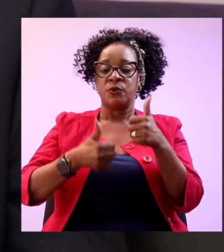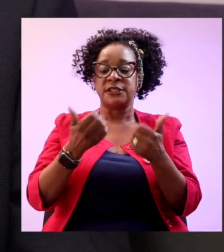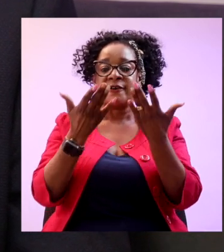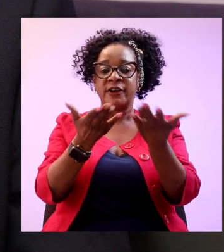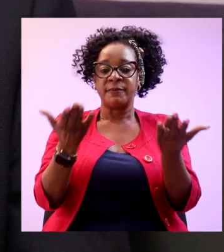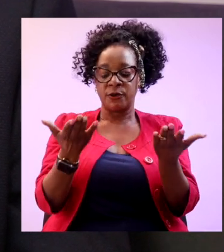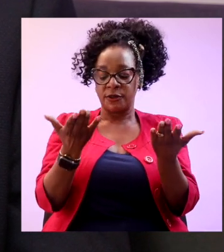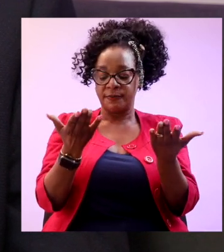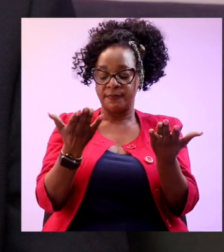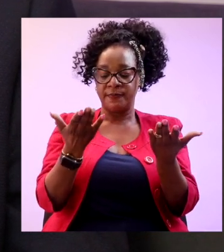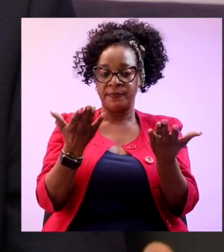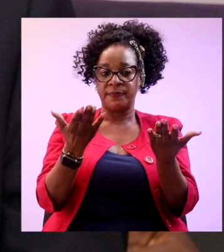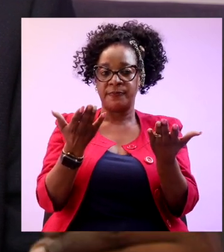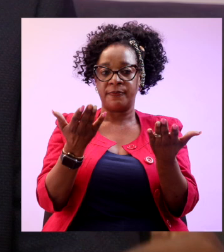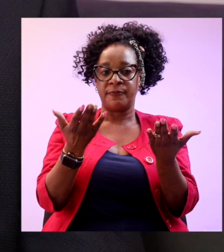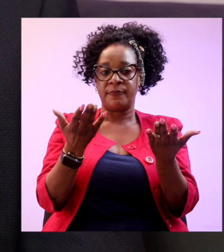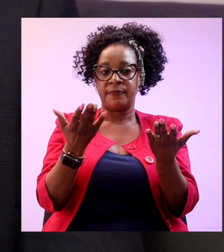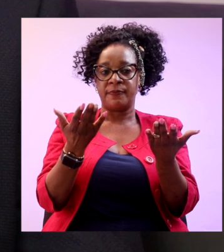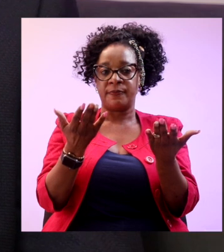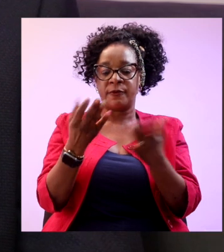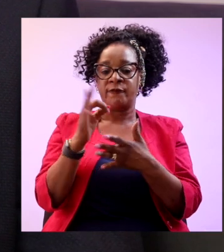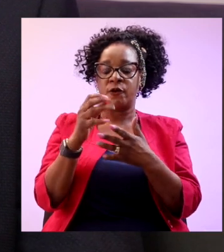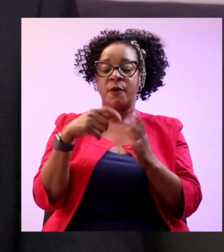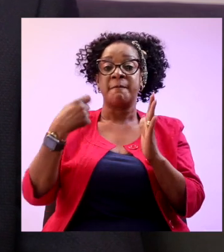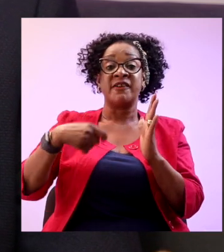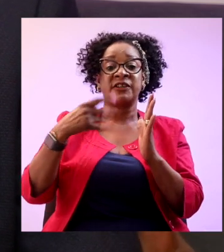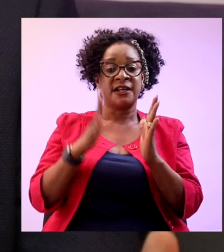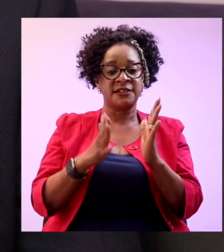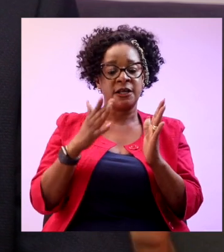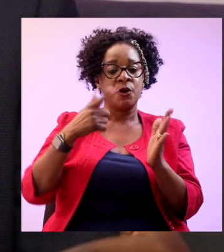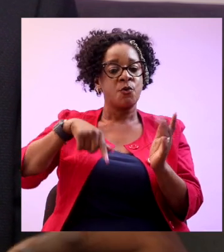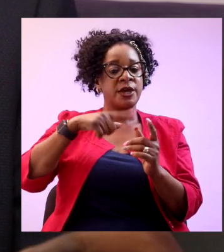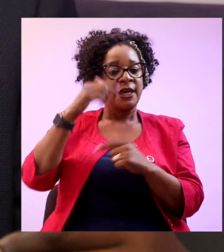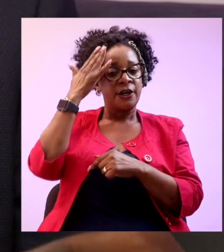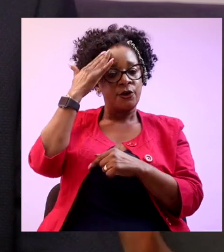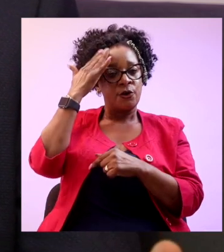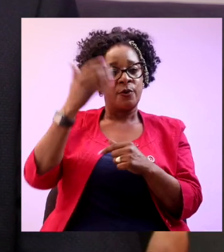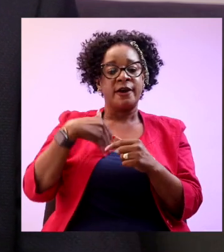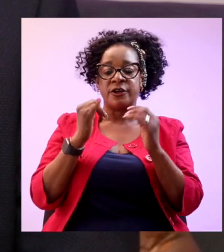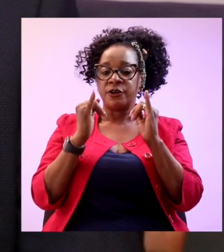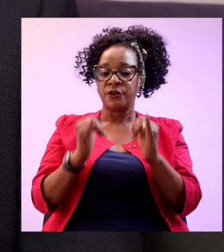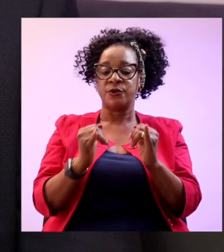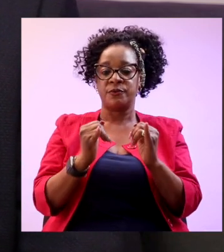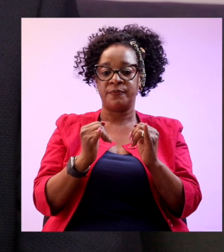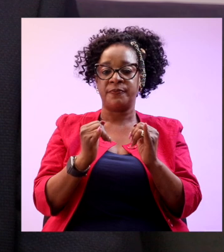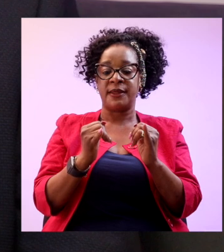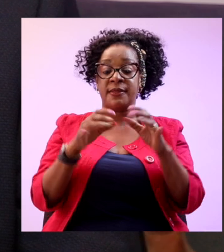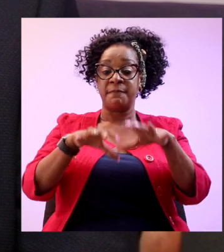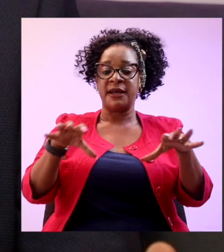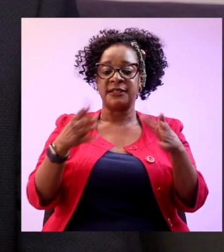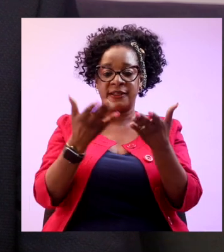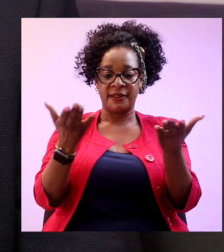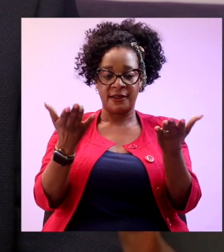for producers or for manufacturers. We know there are new entrants into the market